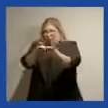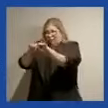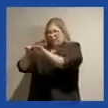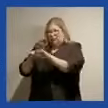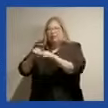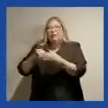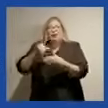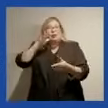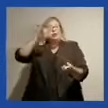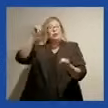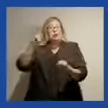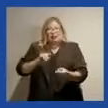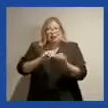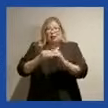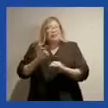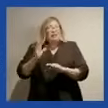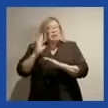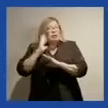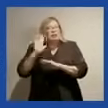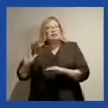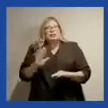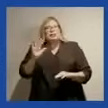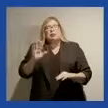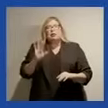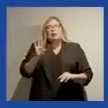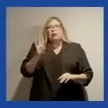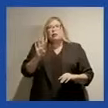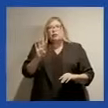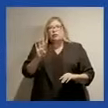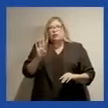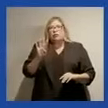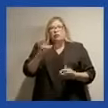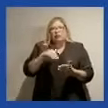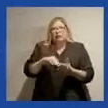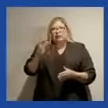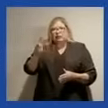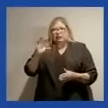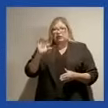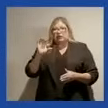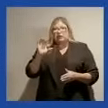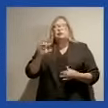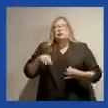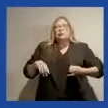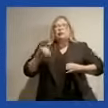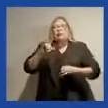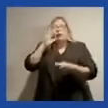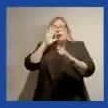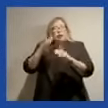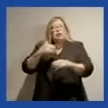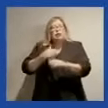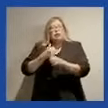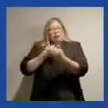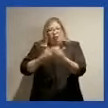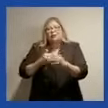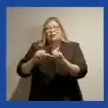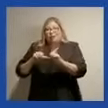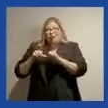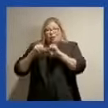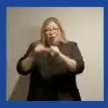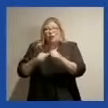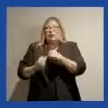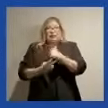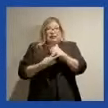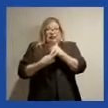of beds by just shy of 4,600. That would produce ongoing savings on an annual basis that would